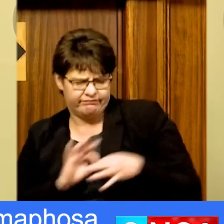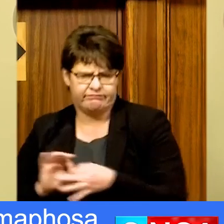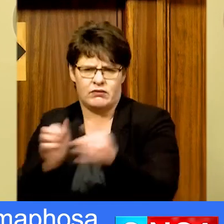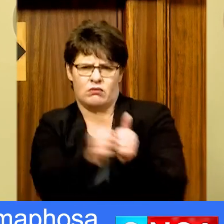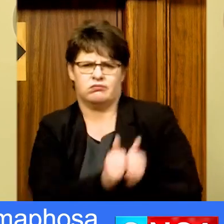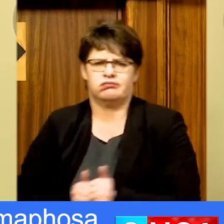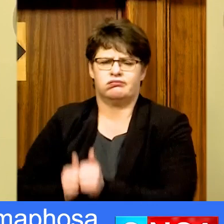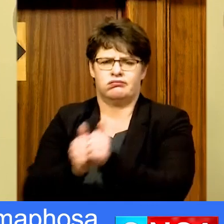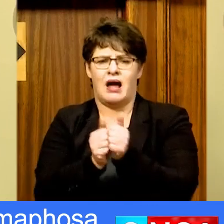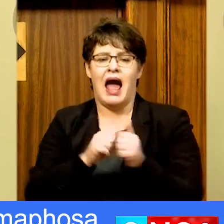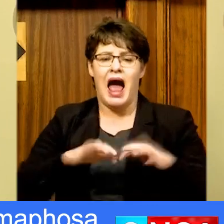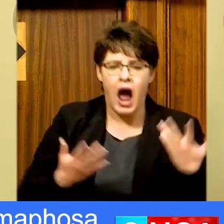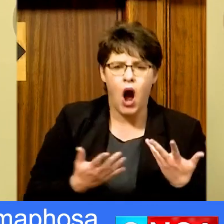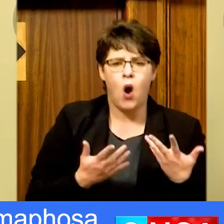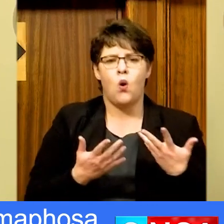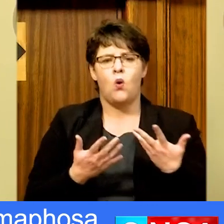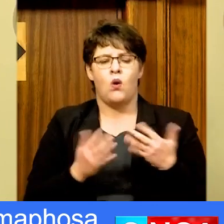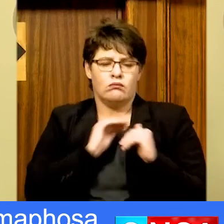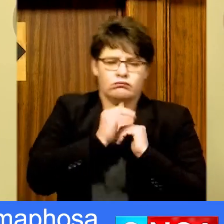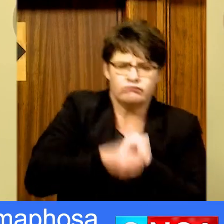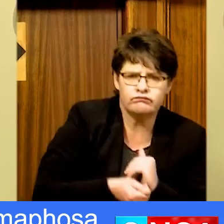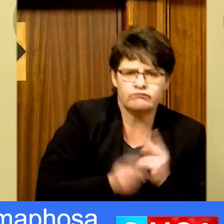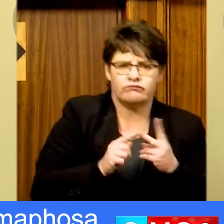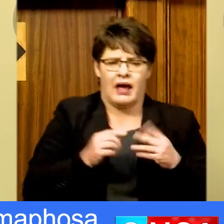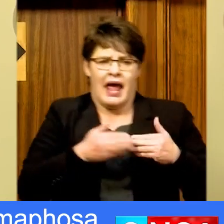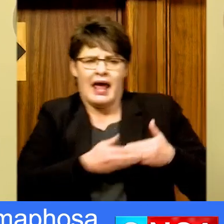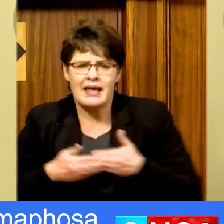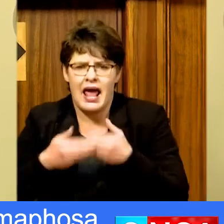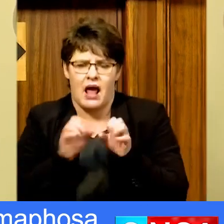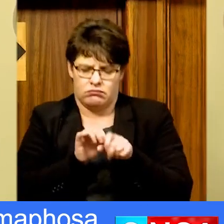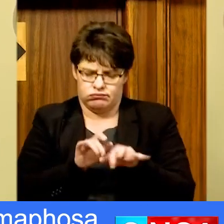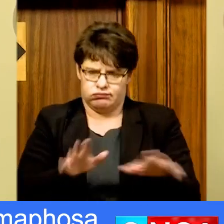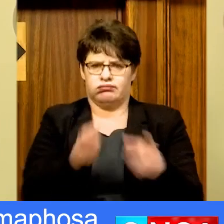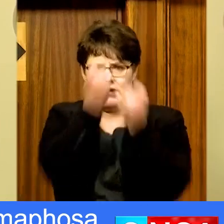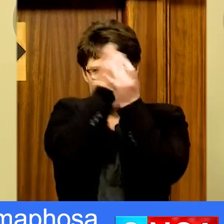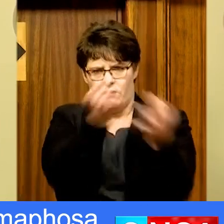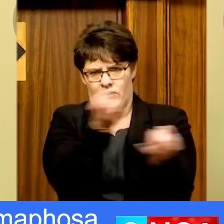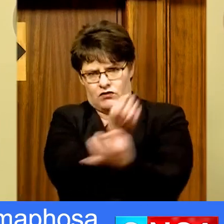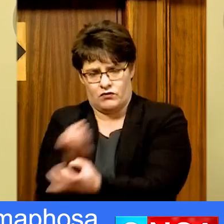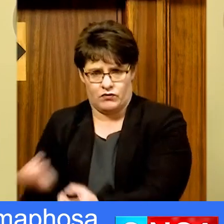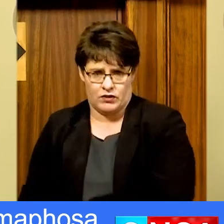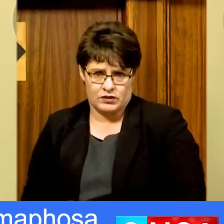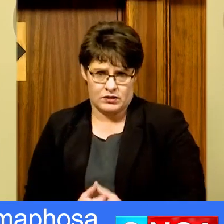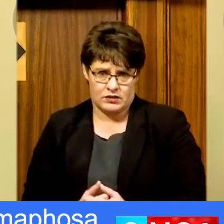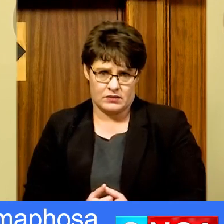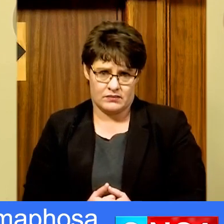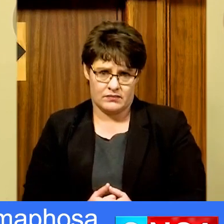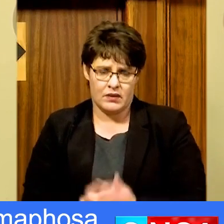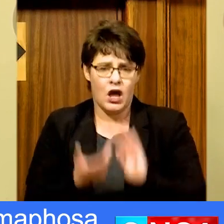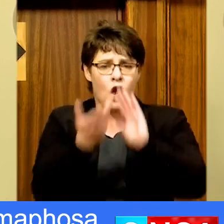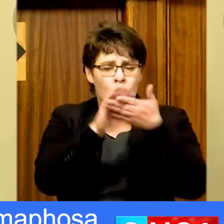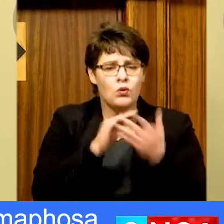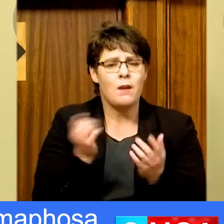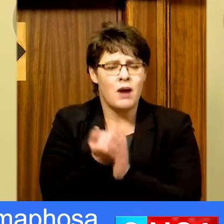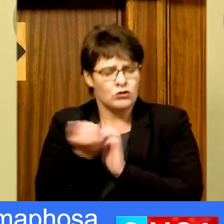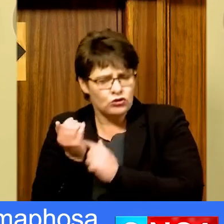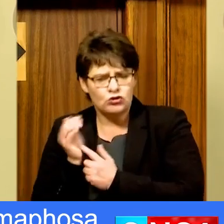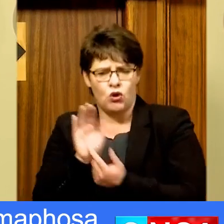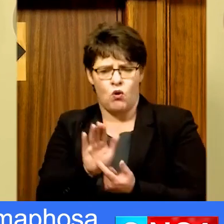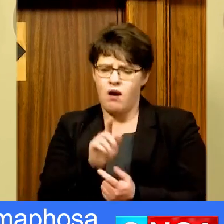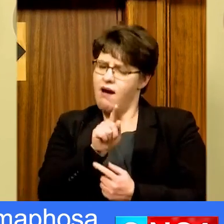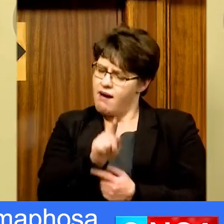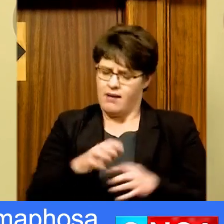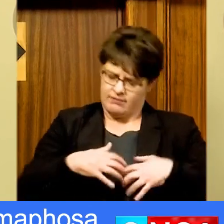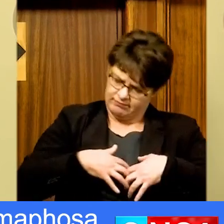message about prevention and care. We need to follow the communities that have